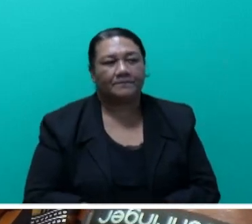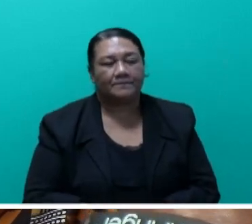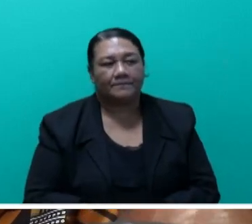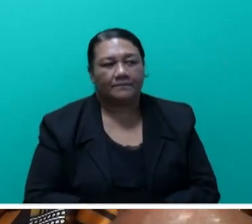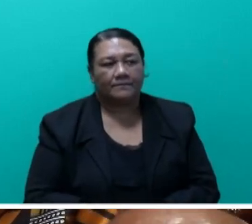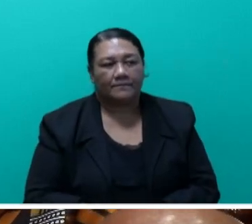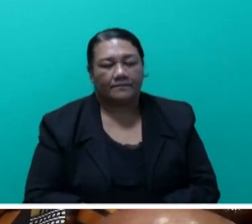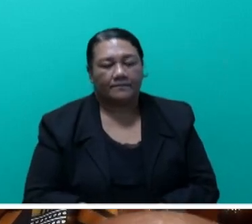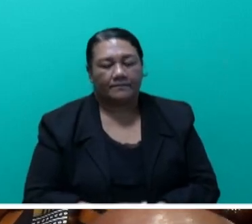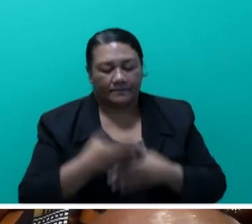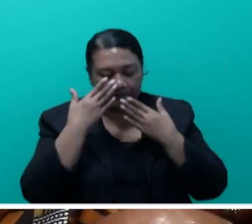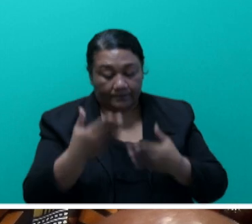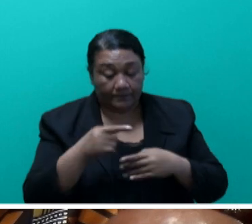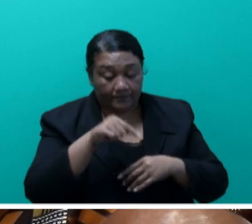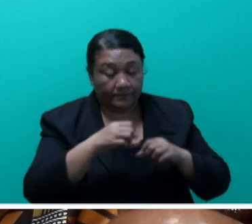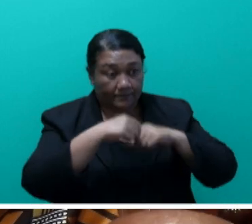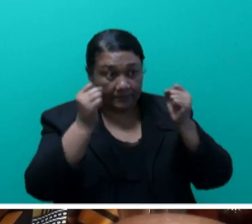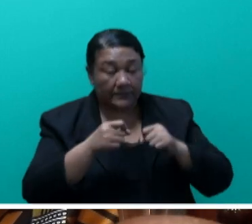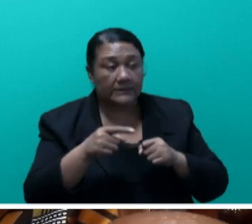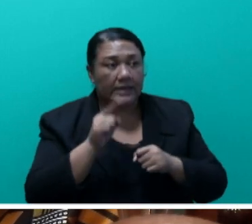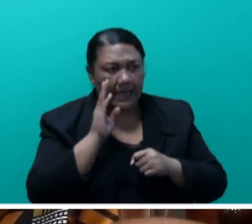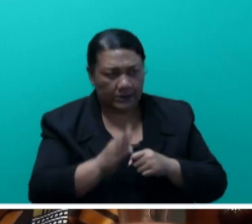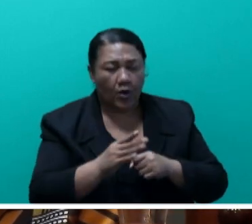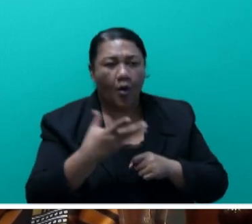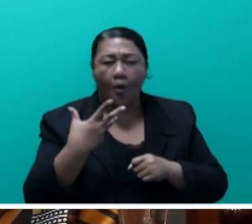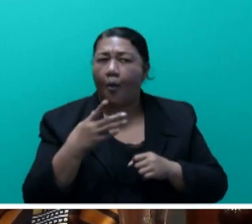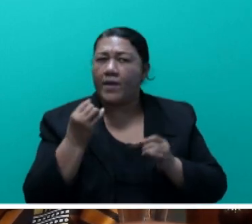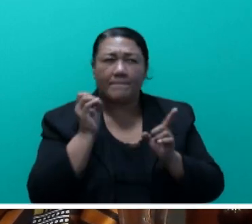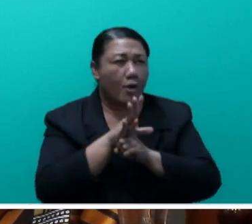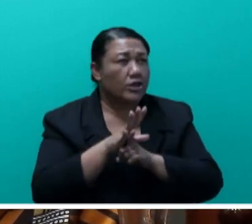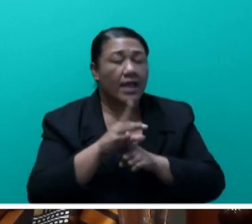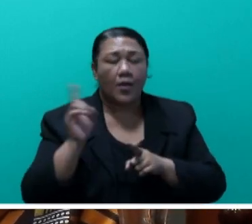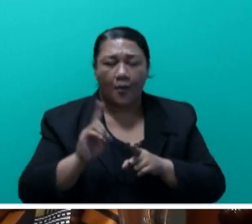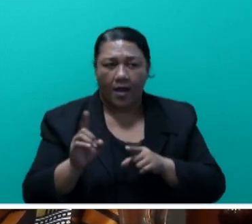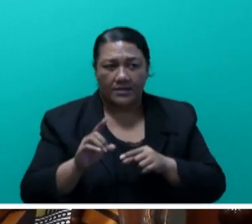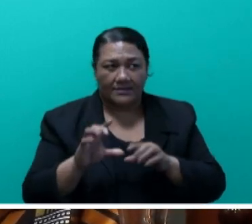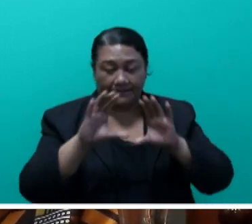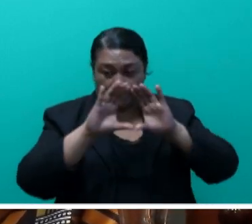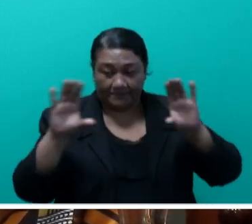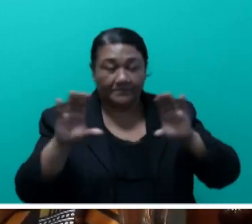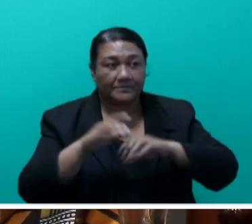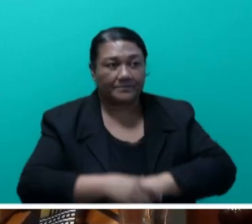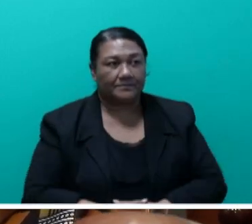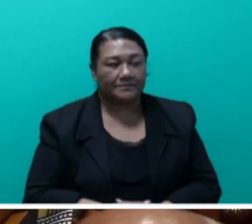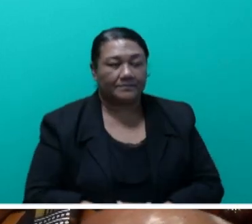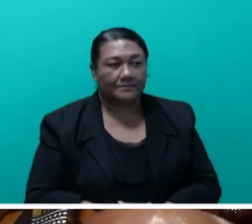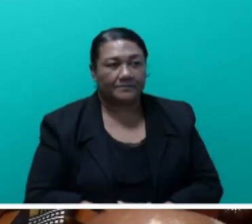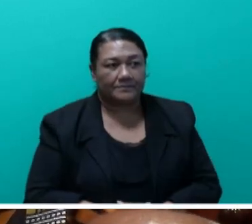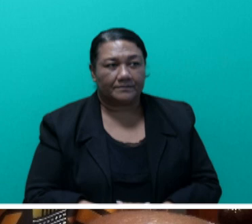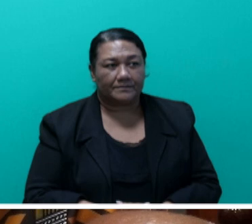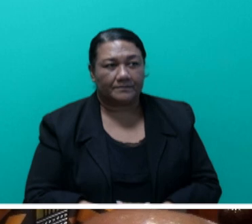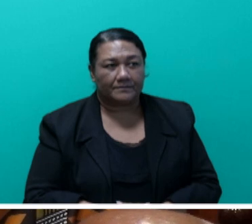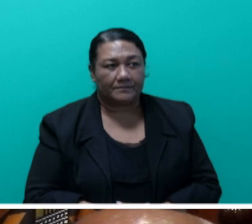Speaker, I notice a very significant statement here where SRIF says it's not about